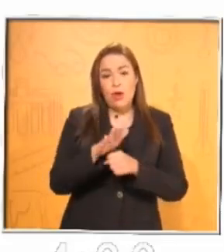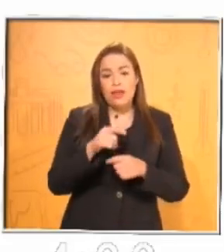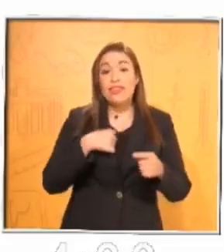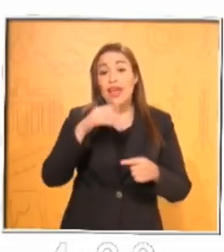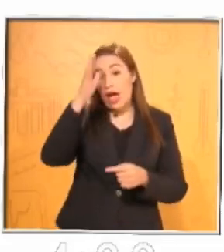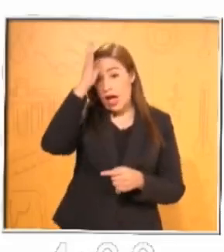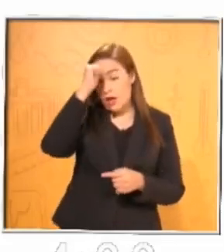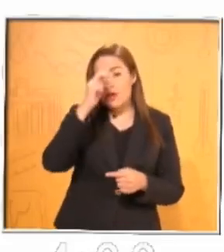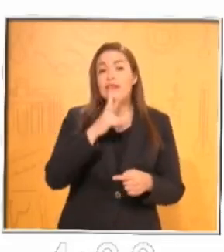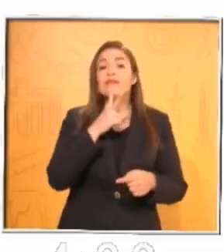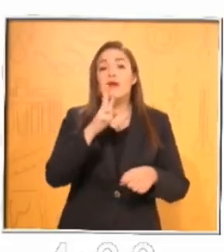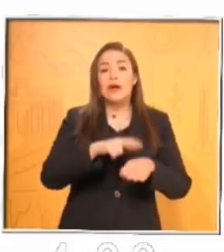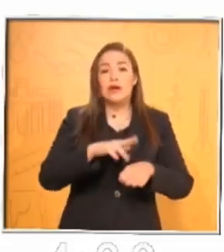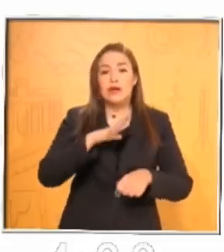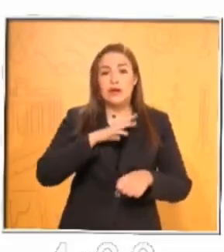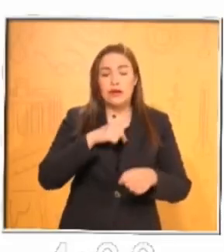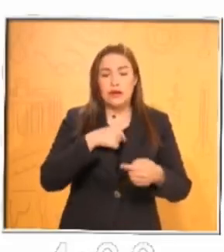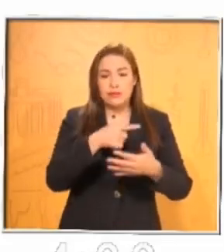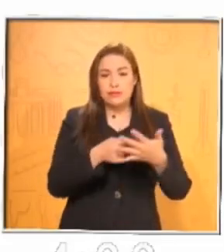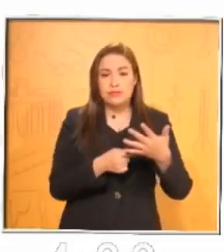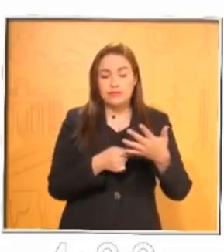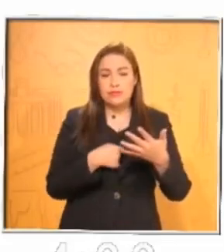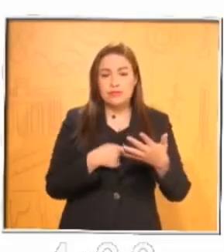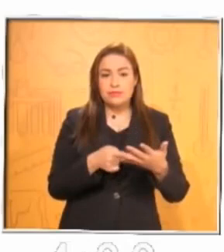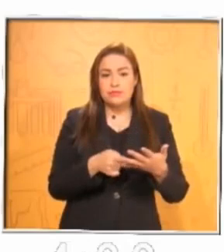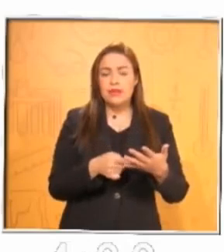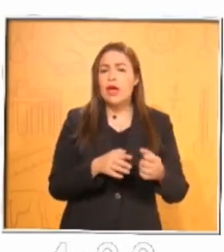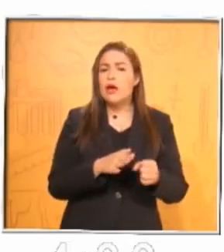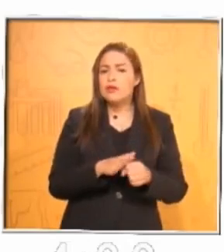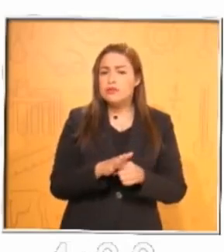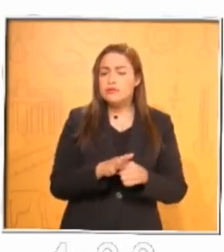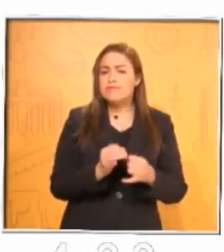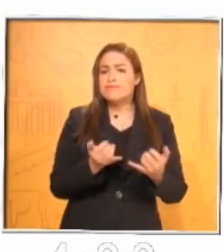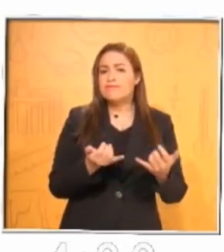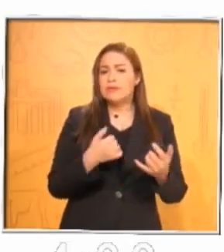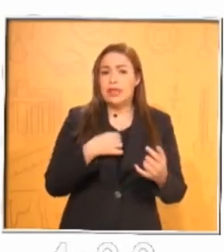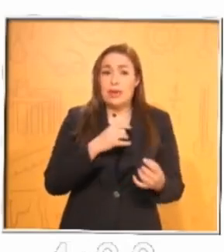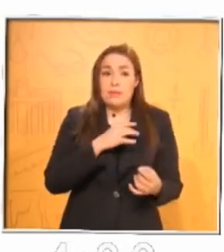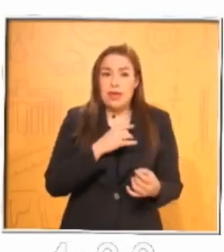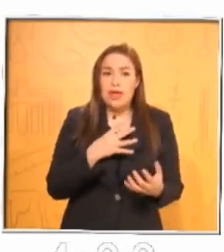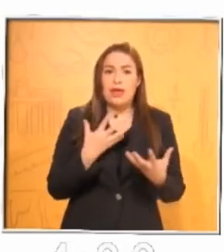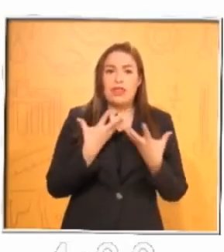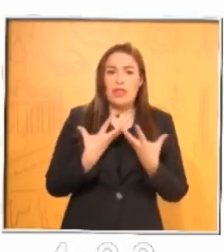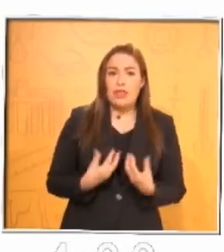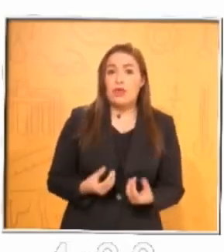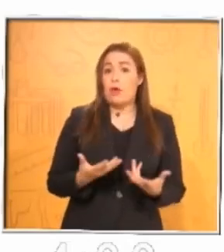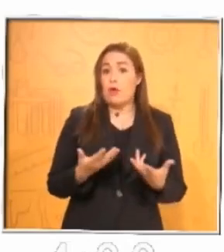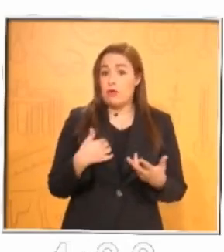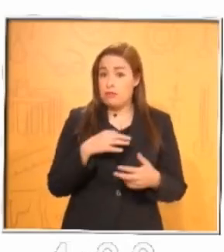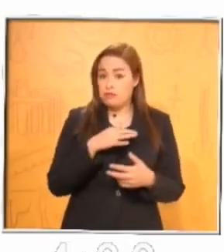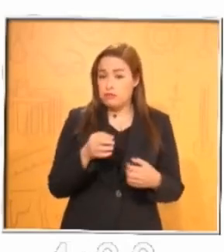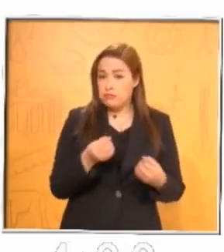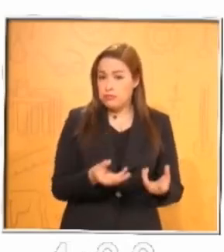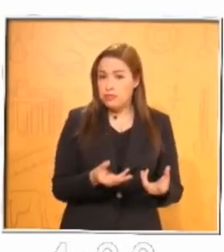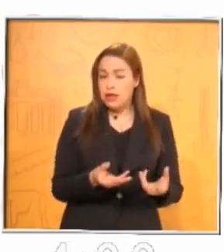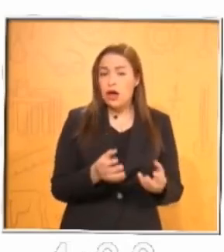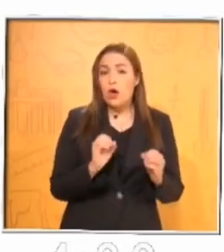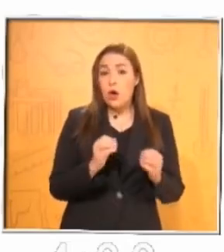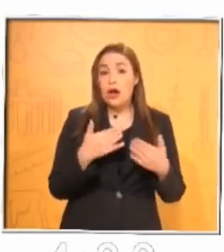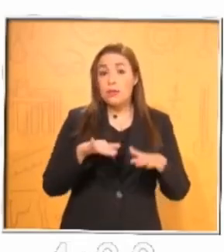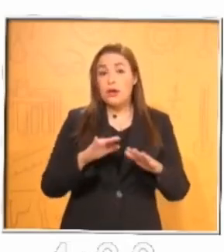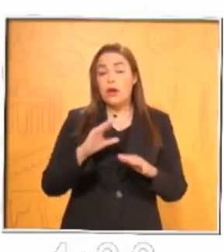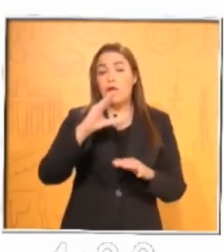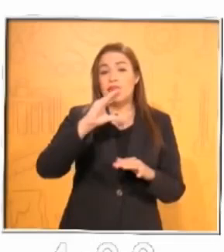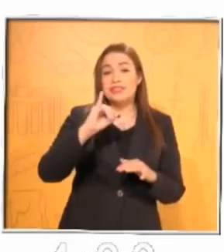this kind of comics, like in the last one, in the horror? Maybe like in the science